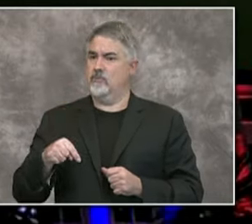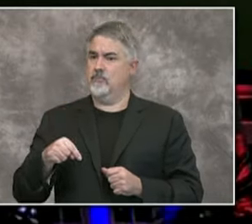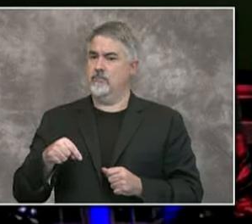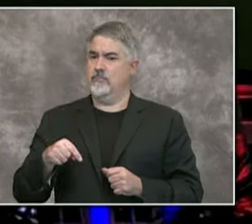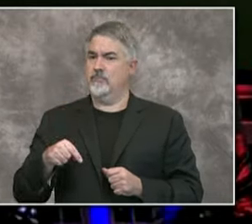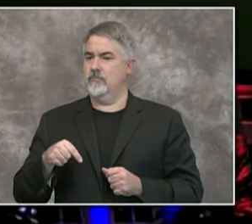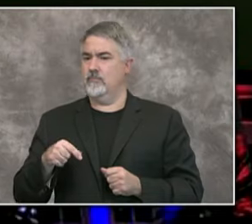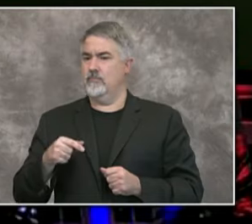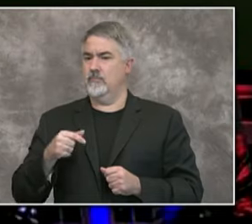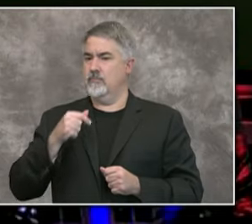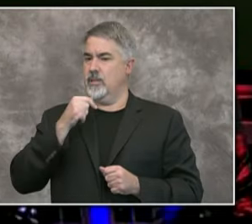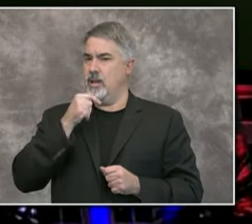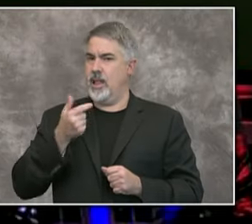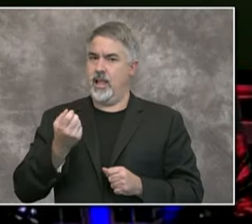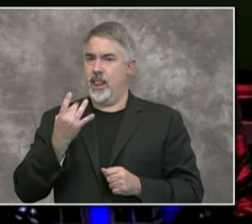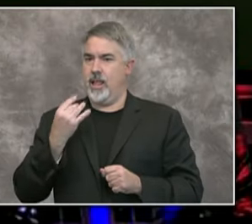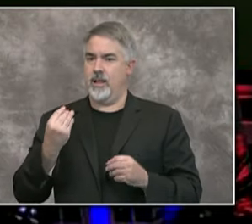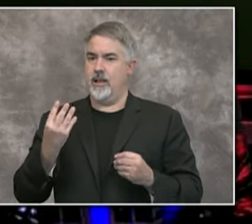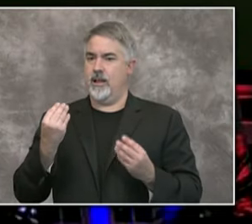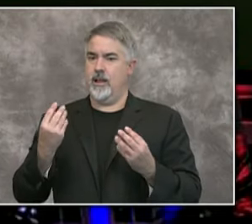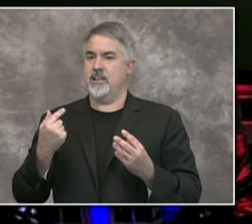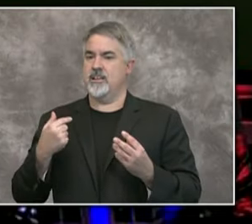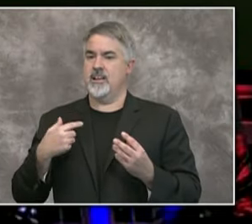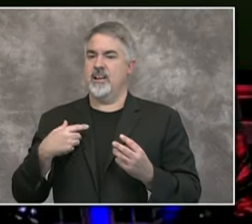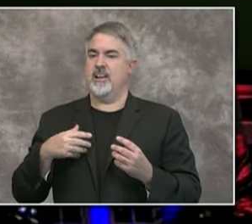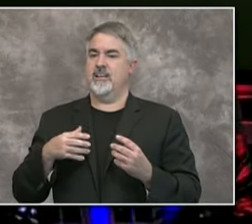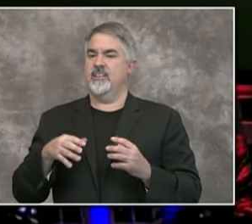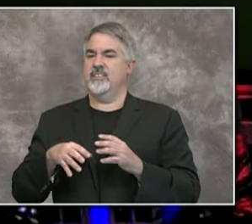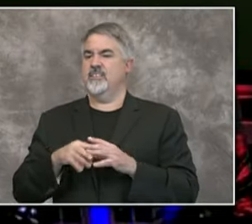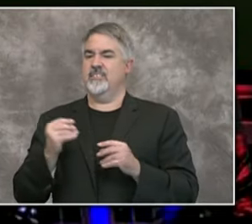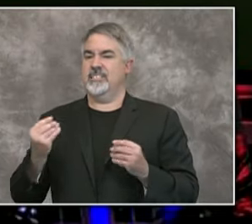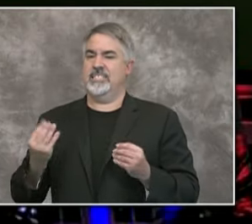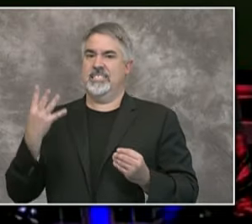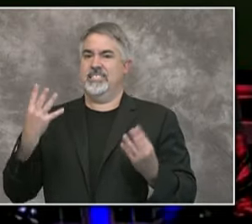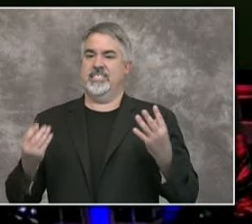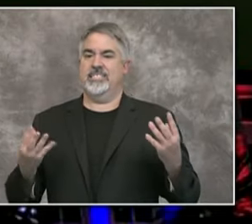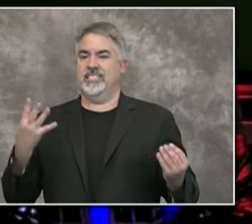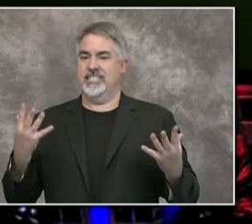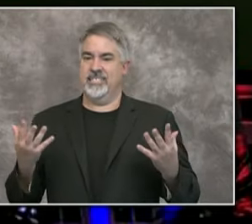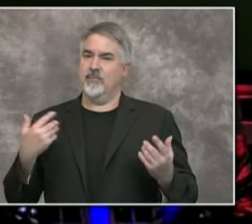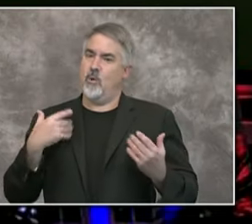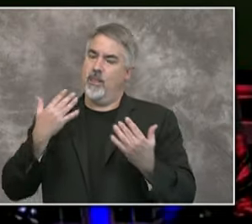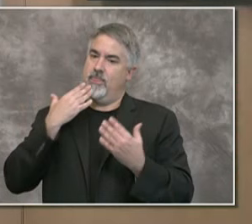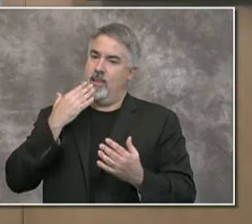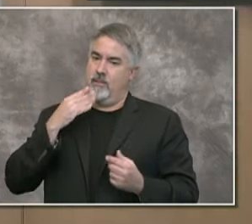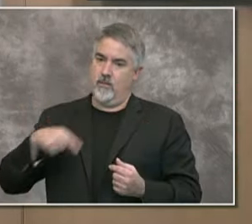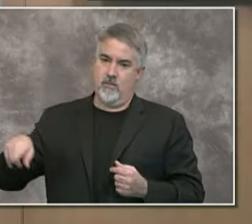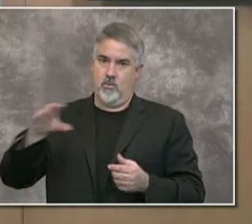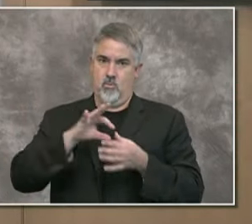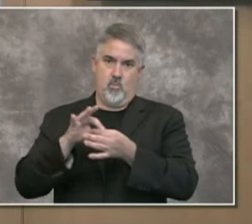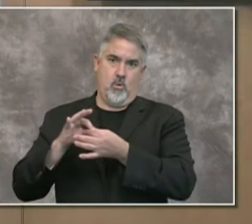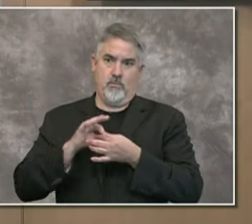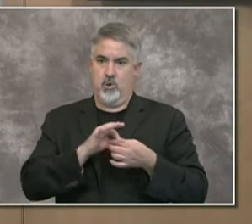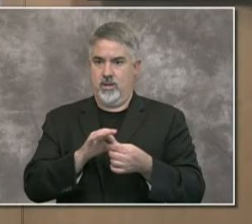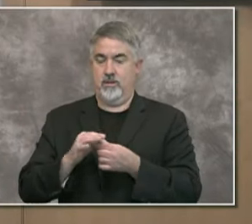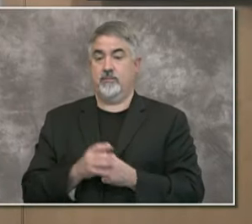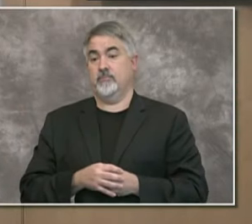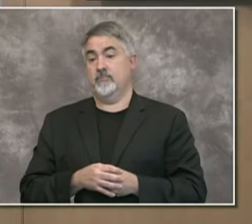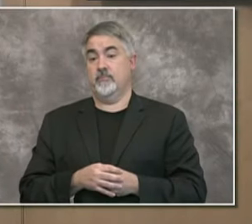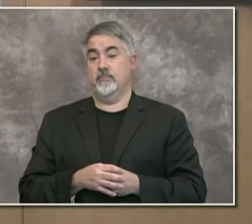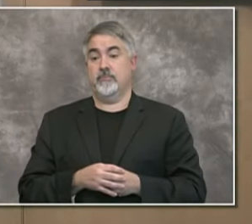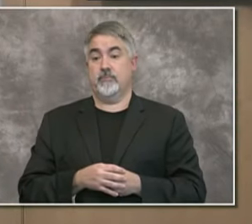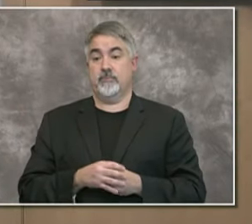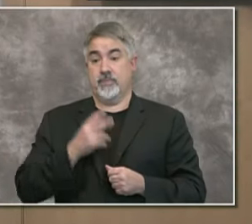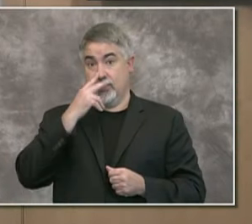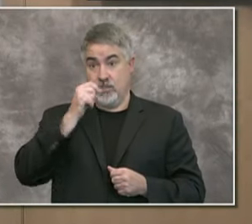of this crisis that we're dealing with, and we certainly thank everyone's help and cooperation in regards to that. We'll see you